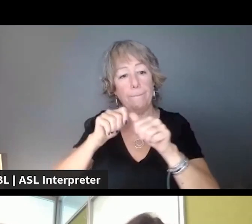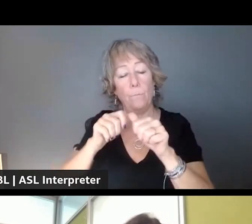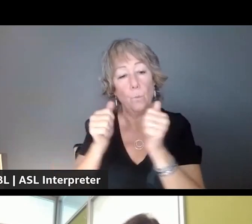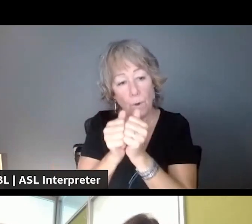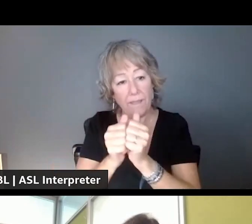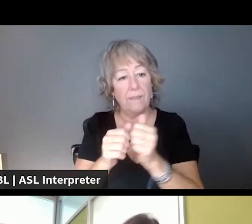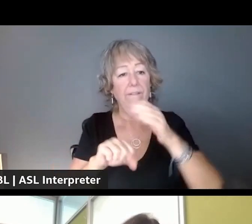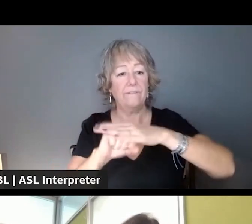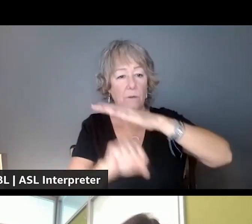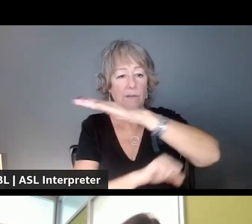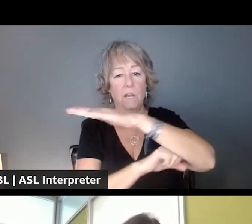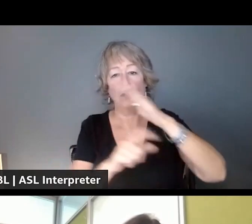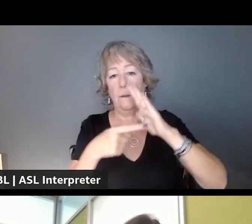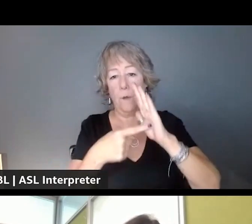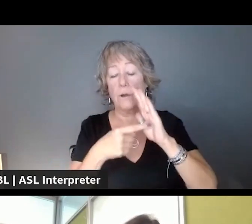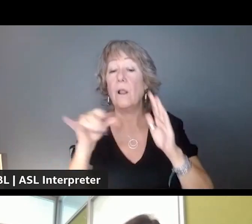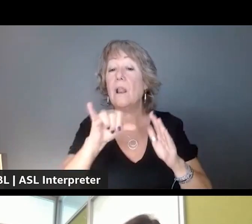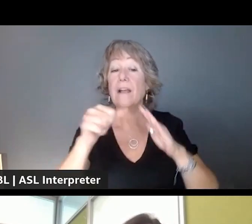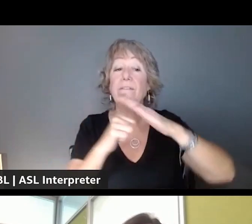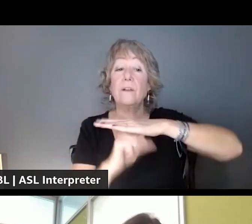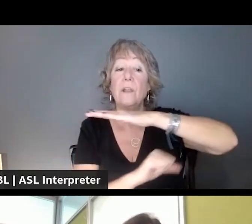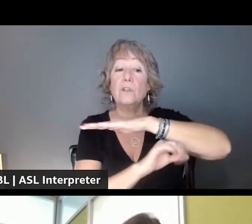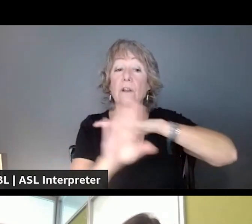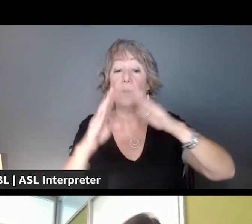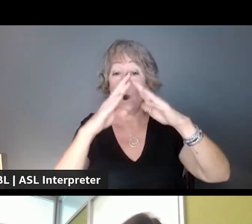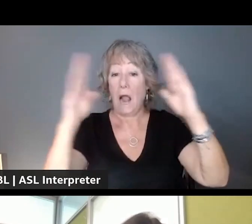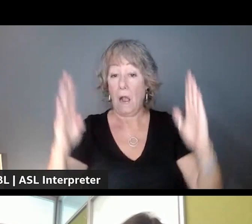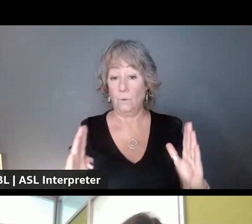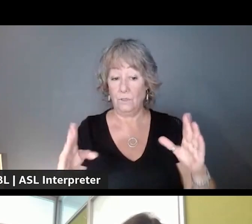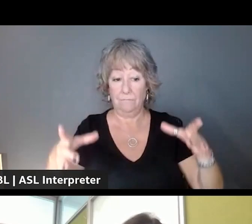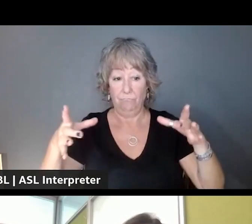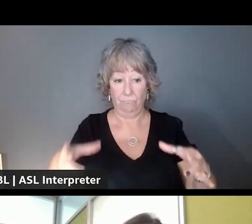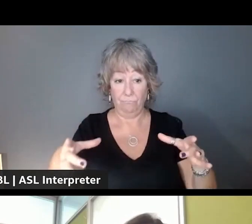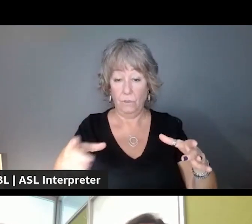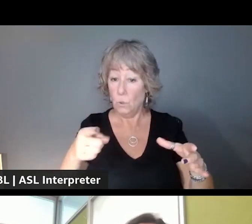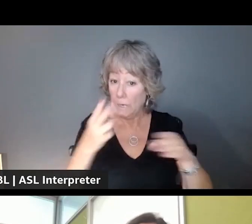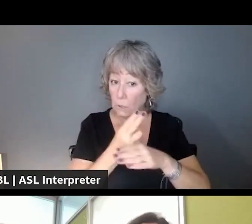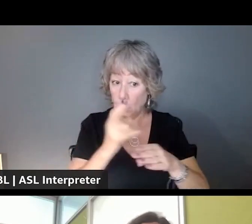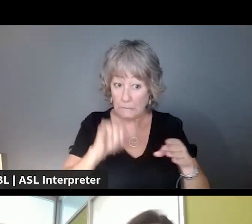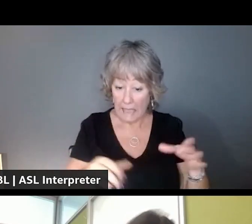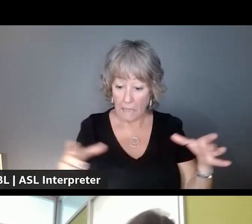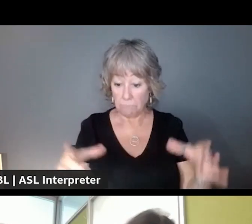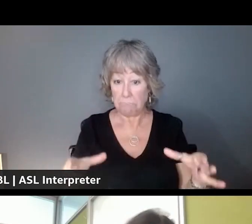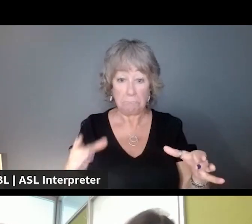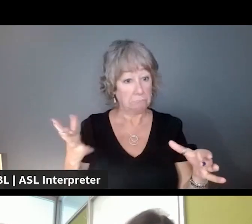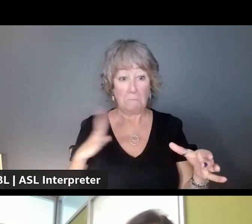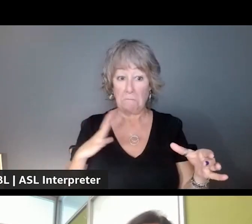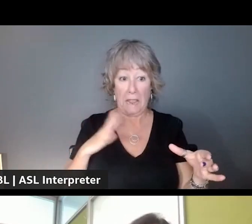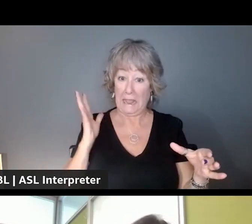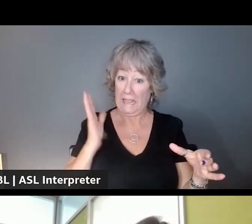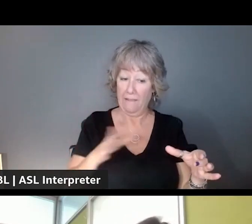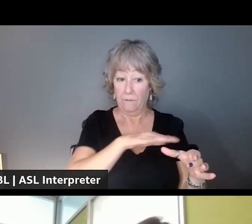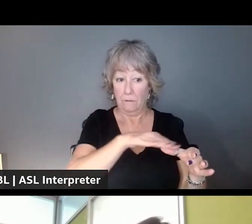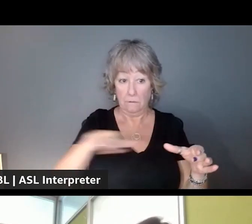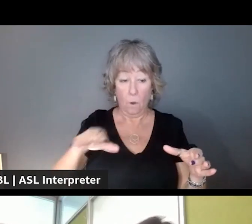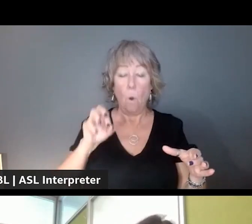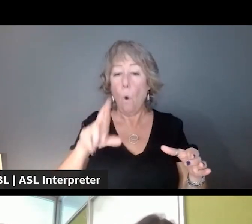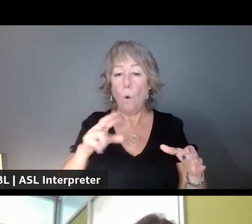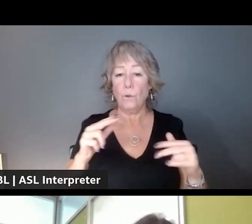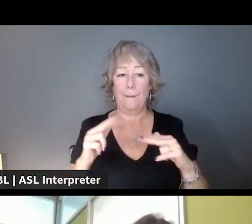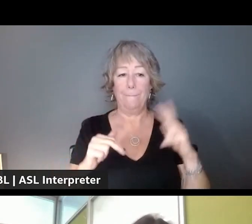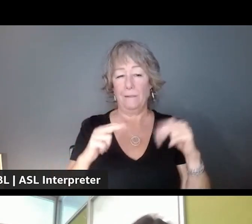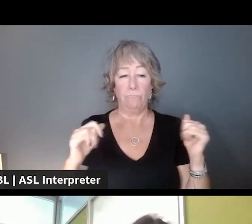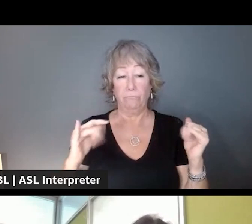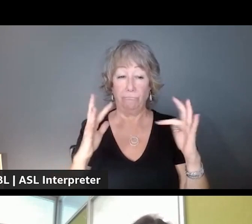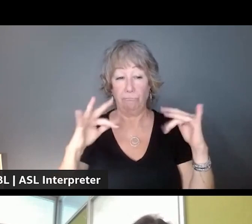is like a foundation of your house that you can use as is, or you can build on top of it. So in traditional